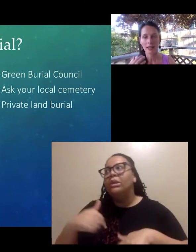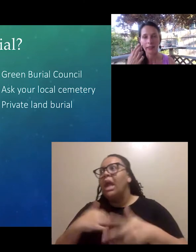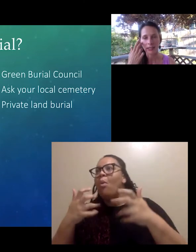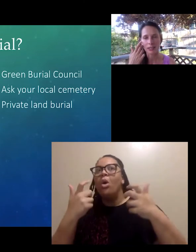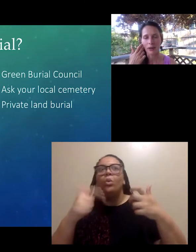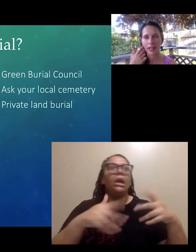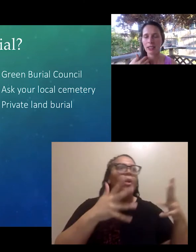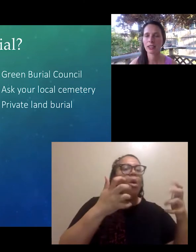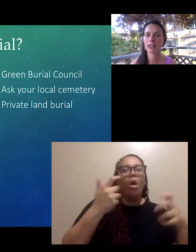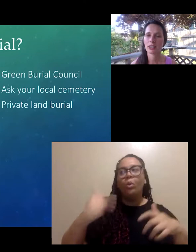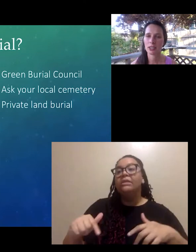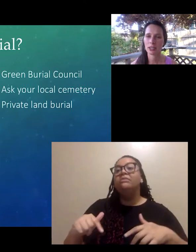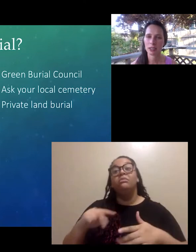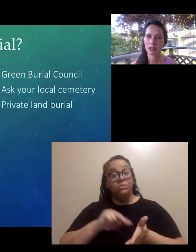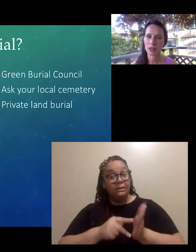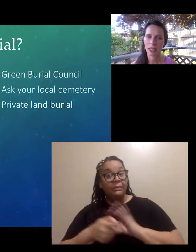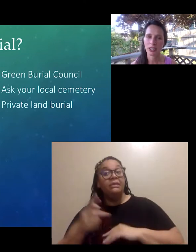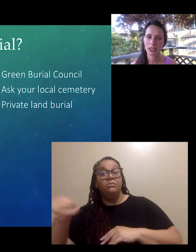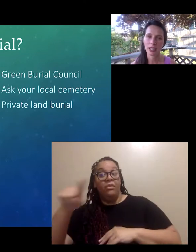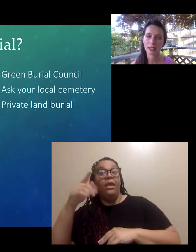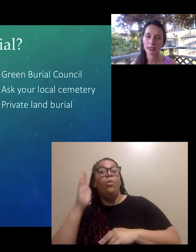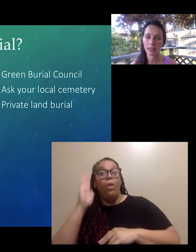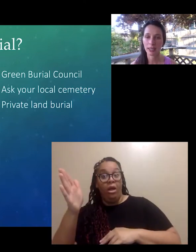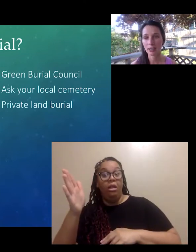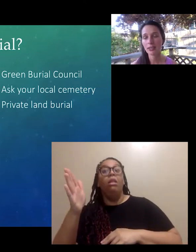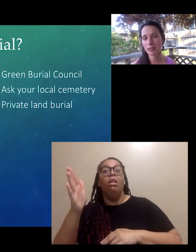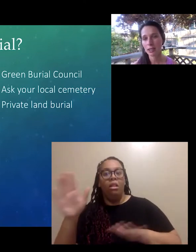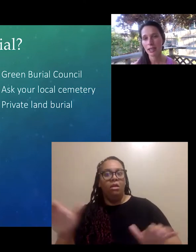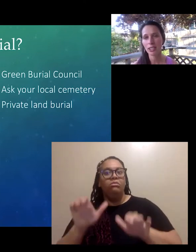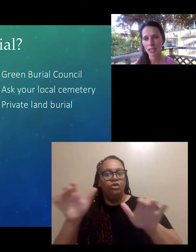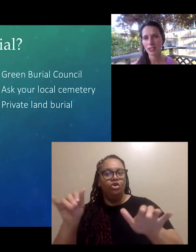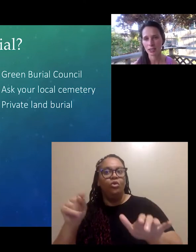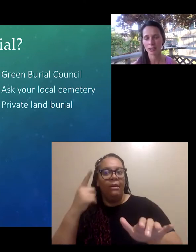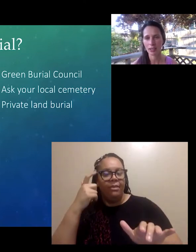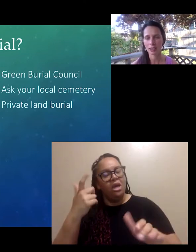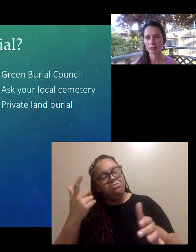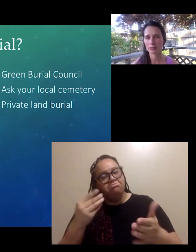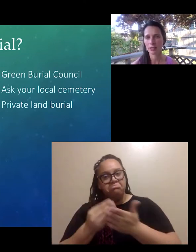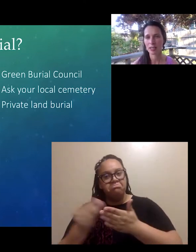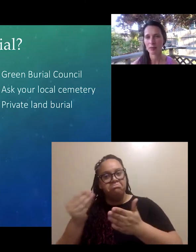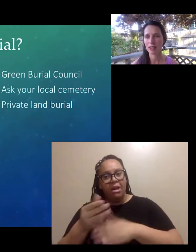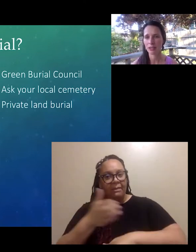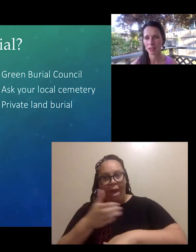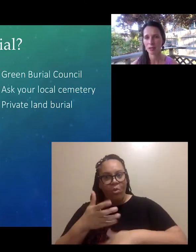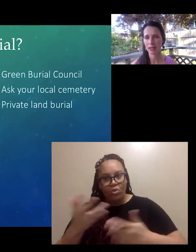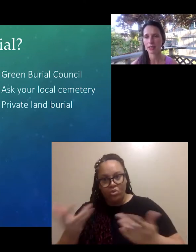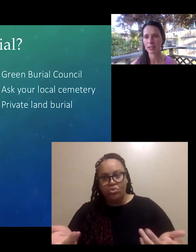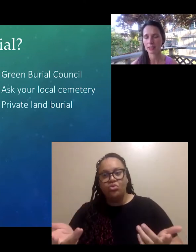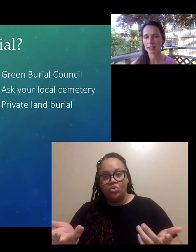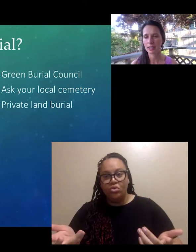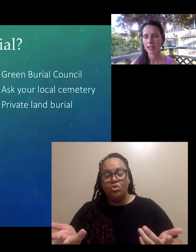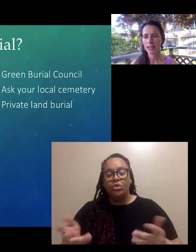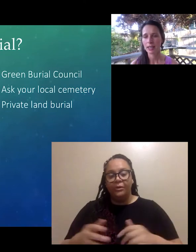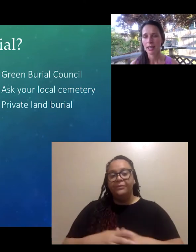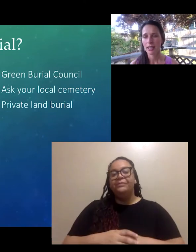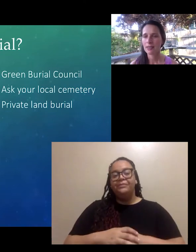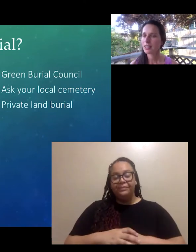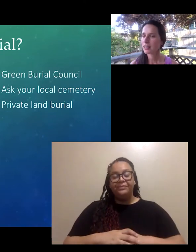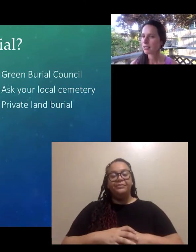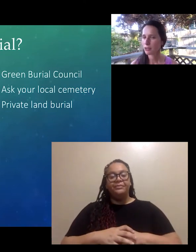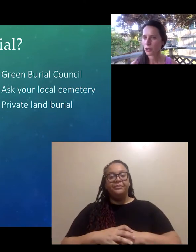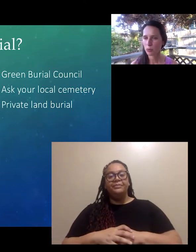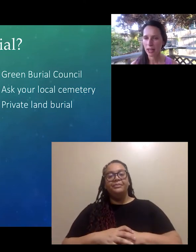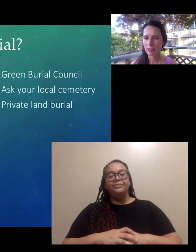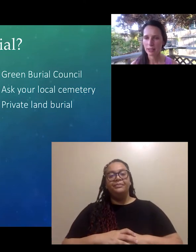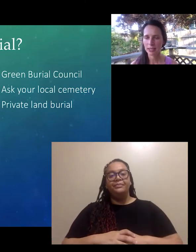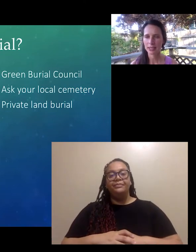to act on that. So I encourage the, the communication and, and also the education of, um, other cemeterians. And